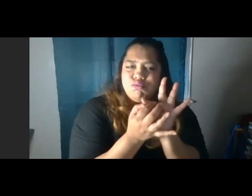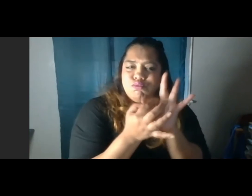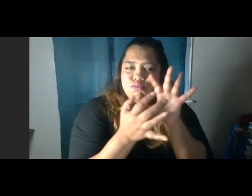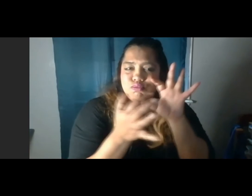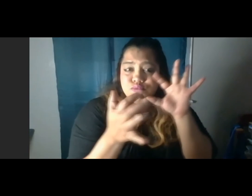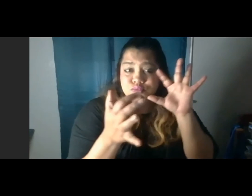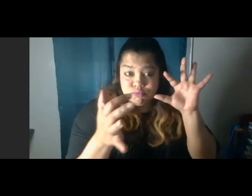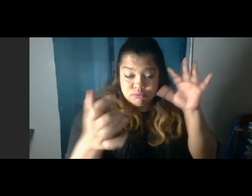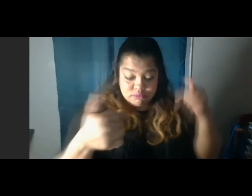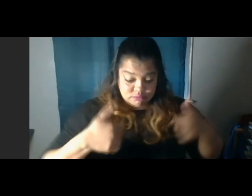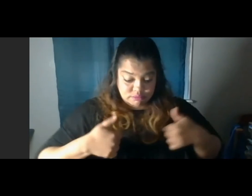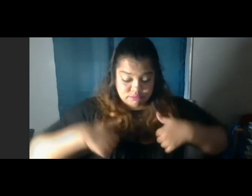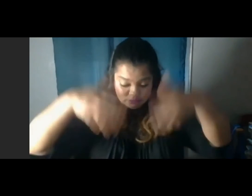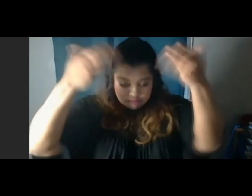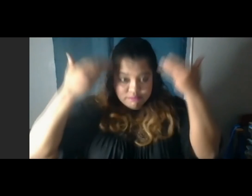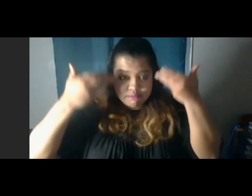I am enough.